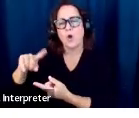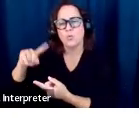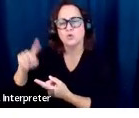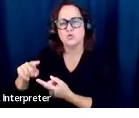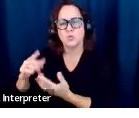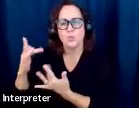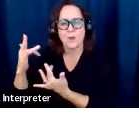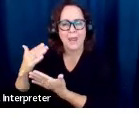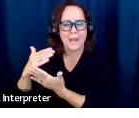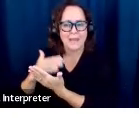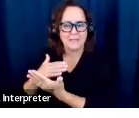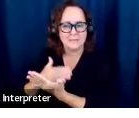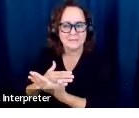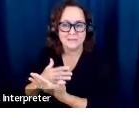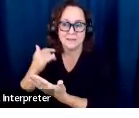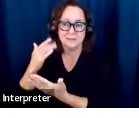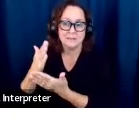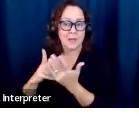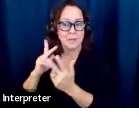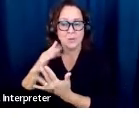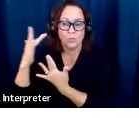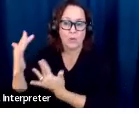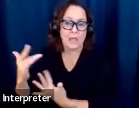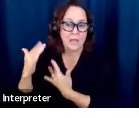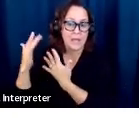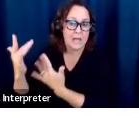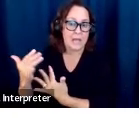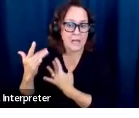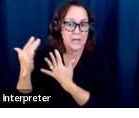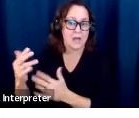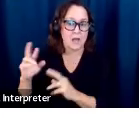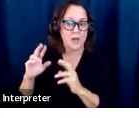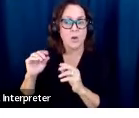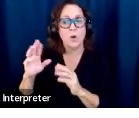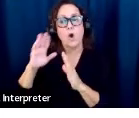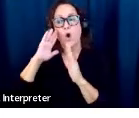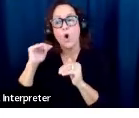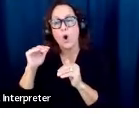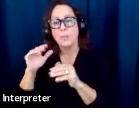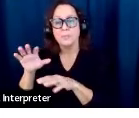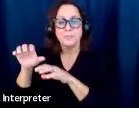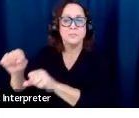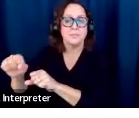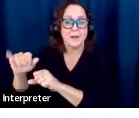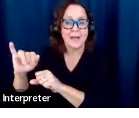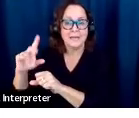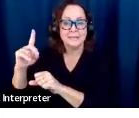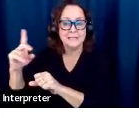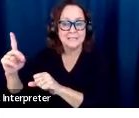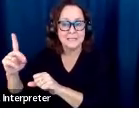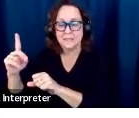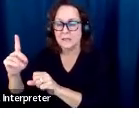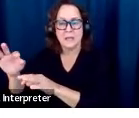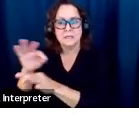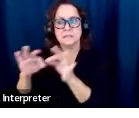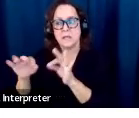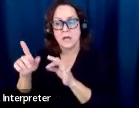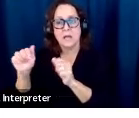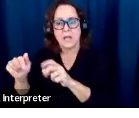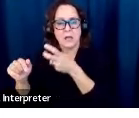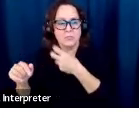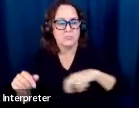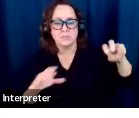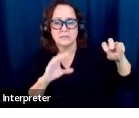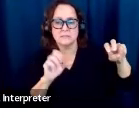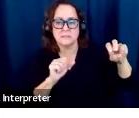otherwise would be waiting on the IDD waiting list or hoping to get a spot through the IDD reserve capacity, who are instead able to enroll